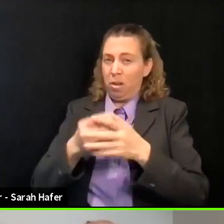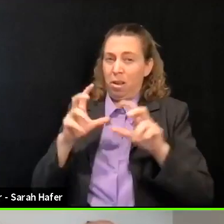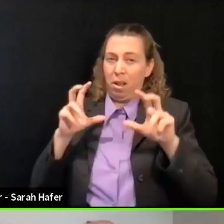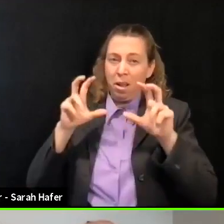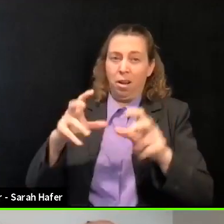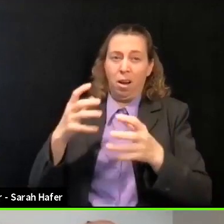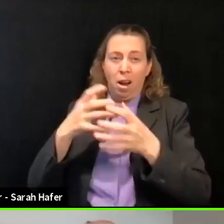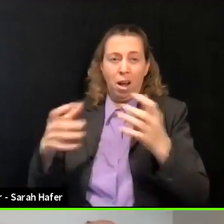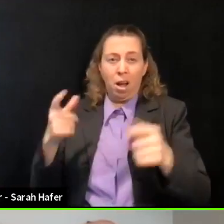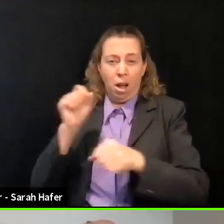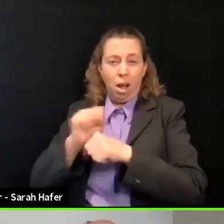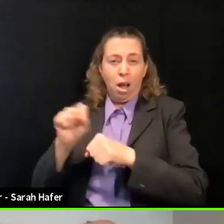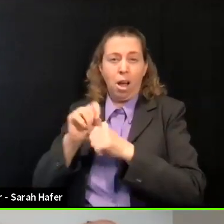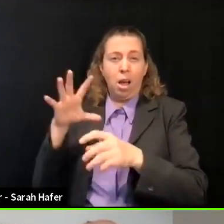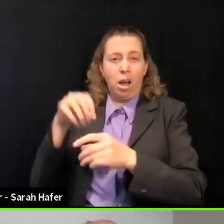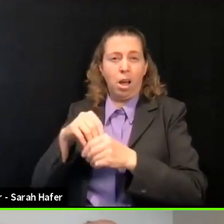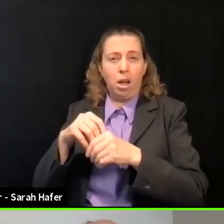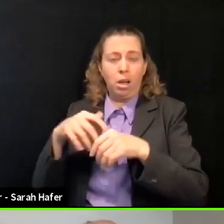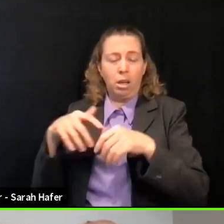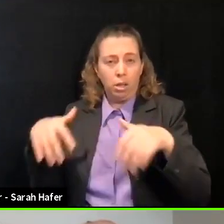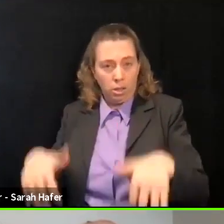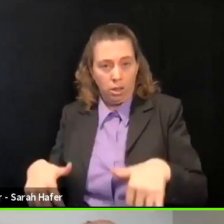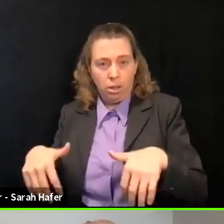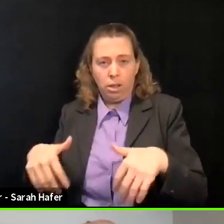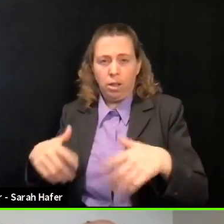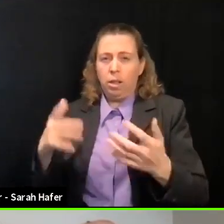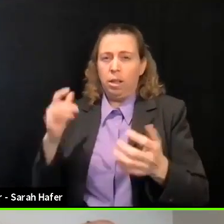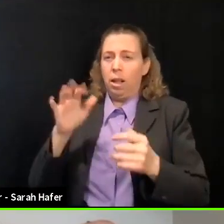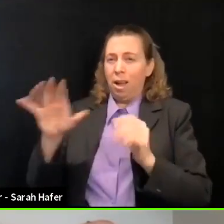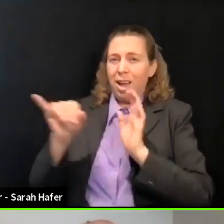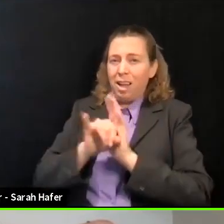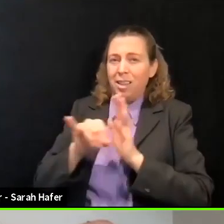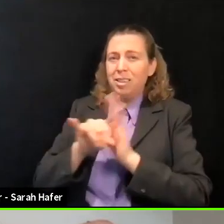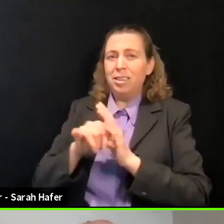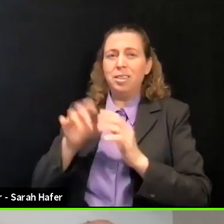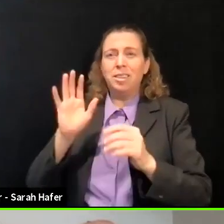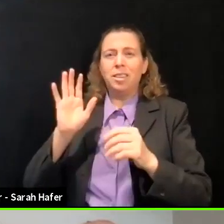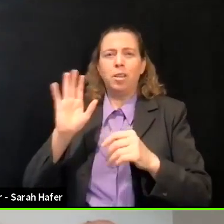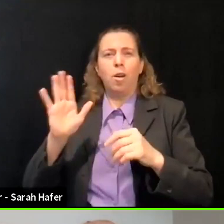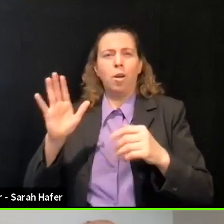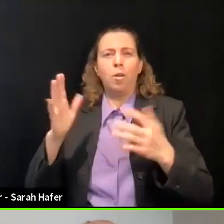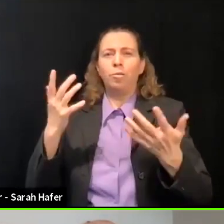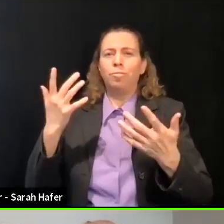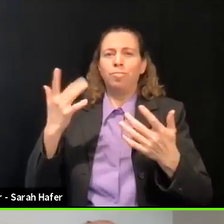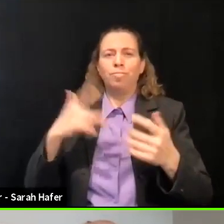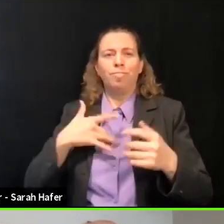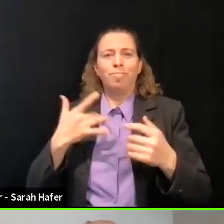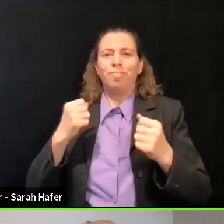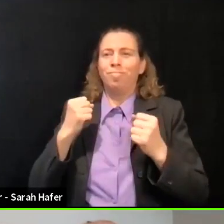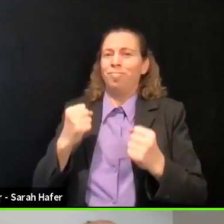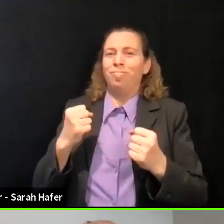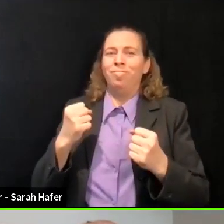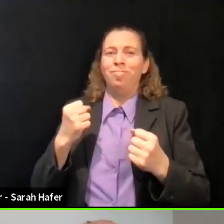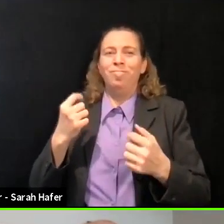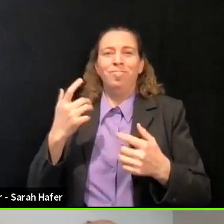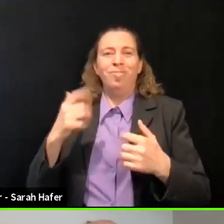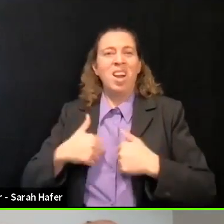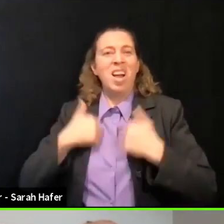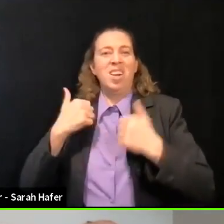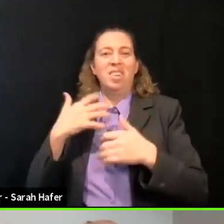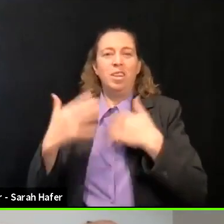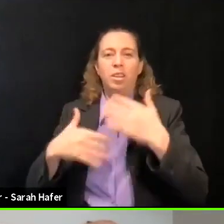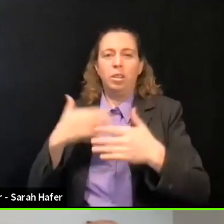purpose, our sense of meaning in life. So to find ways of restoring that meaning, of finding